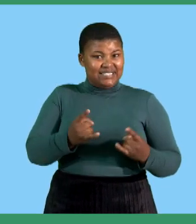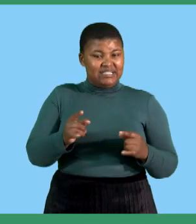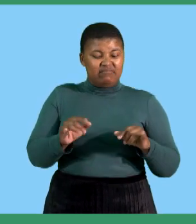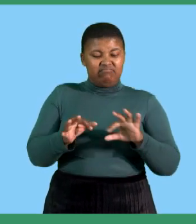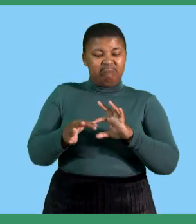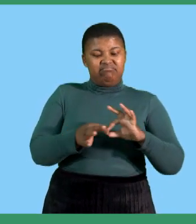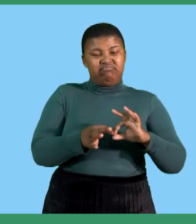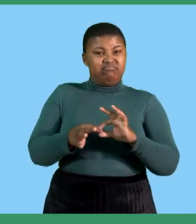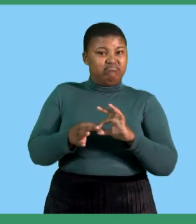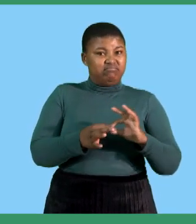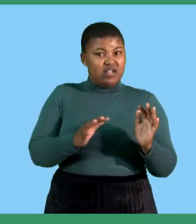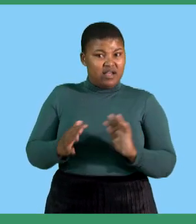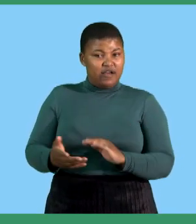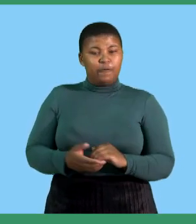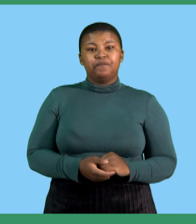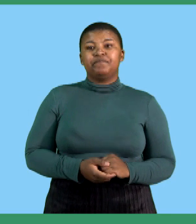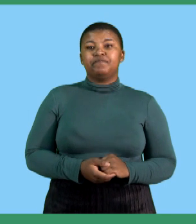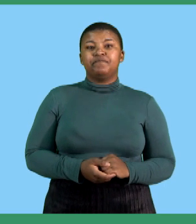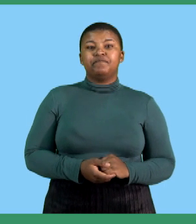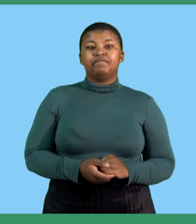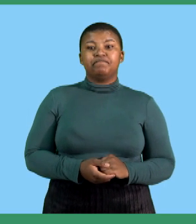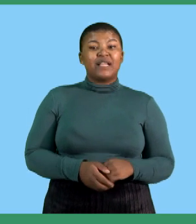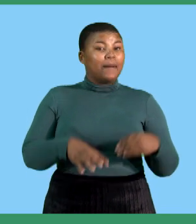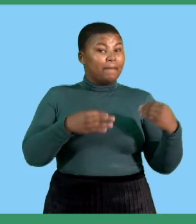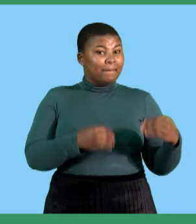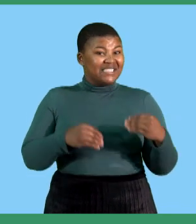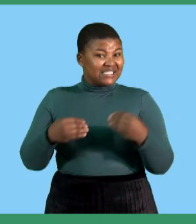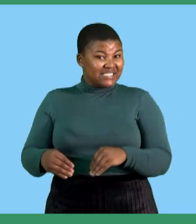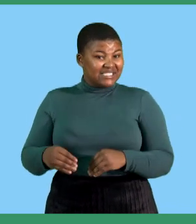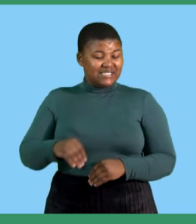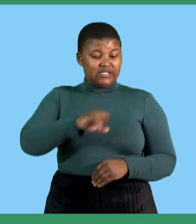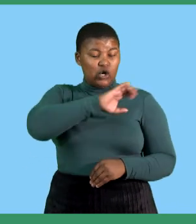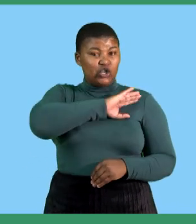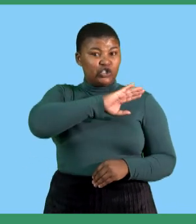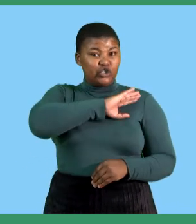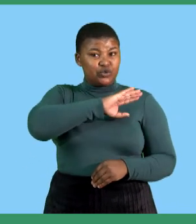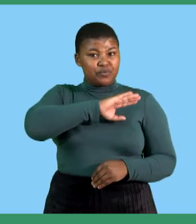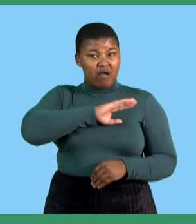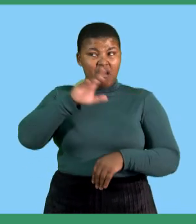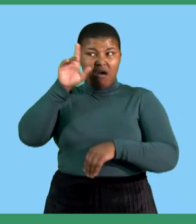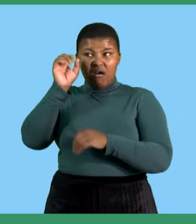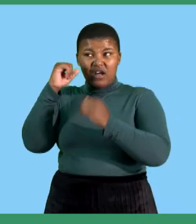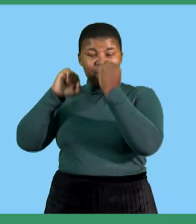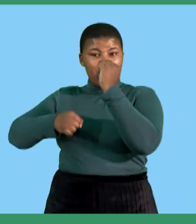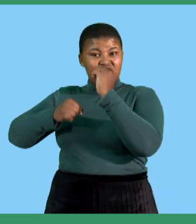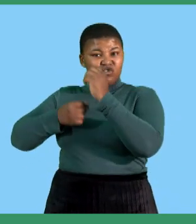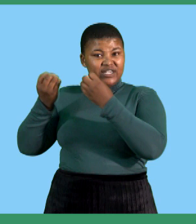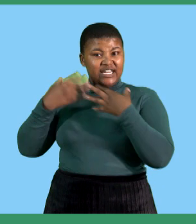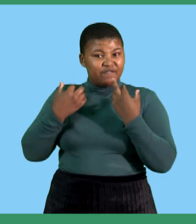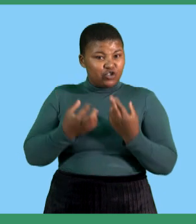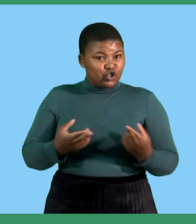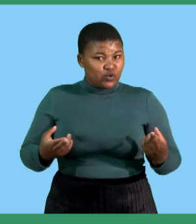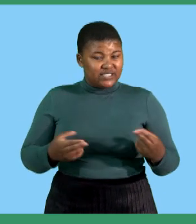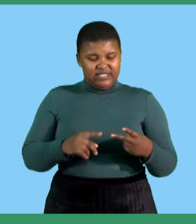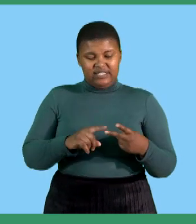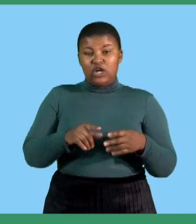with examples by looking at the relationship between the business and the consumers, the suppliers, the intermediaries,